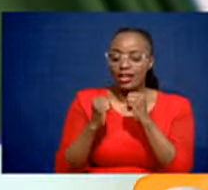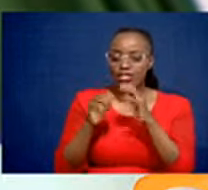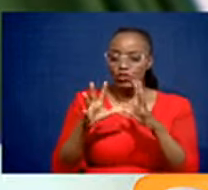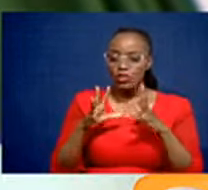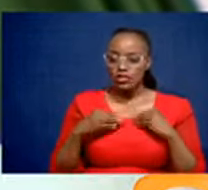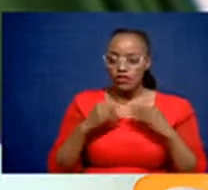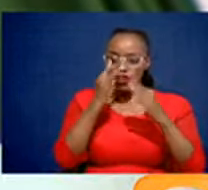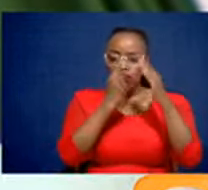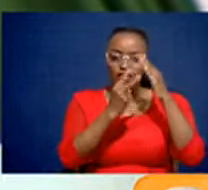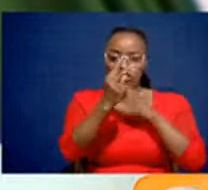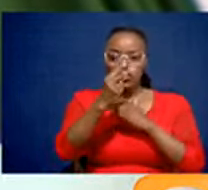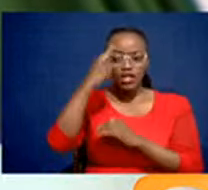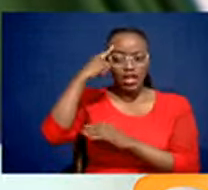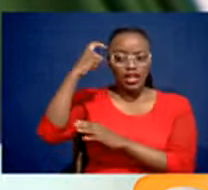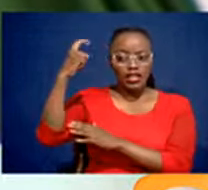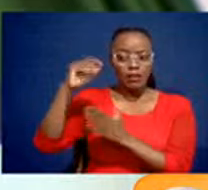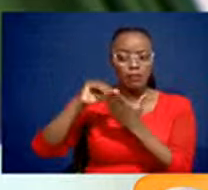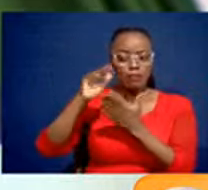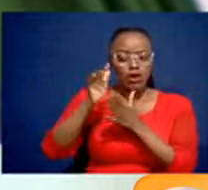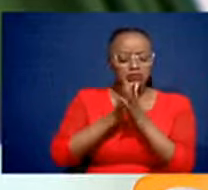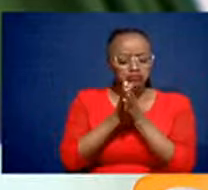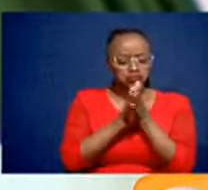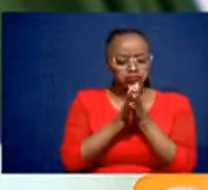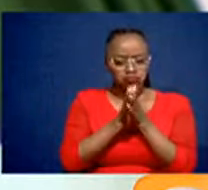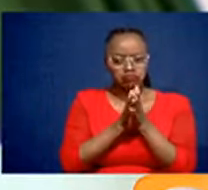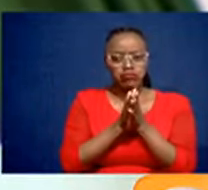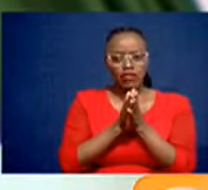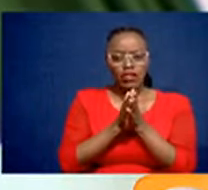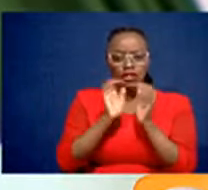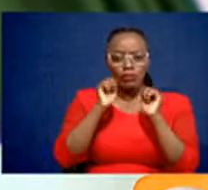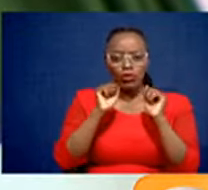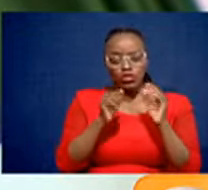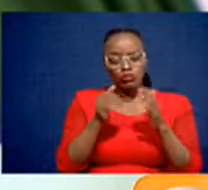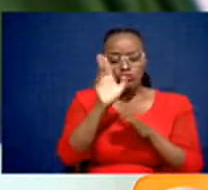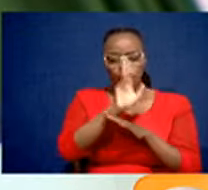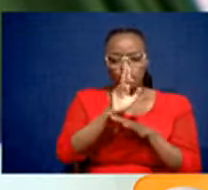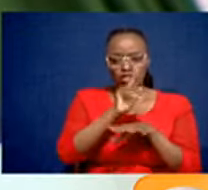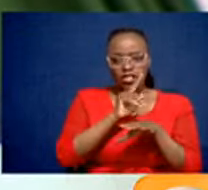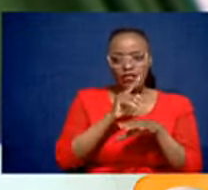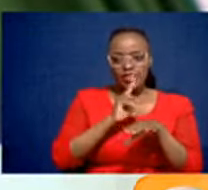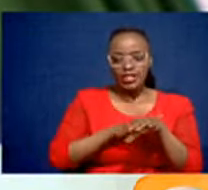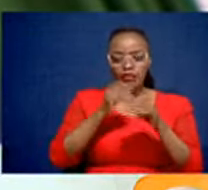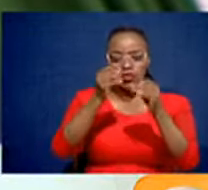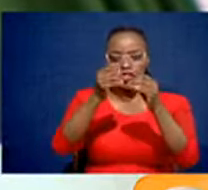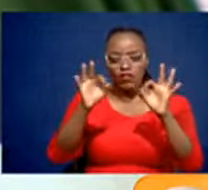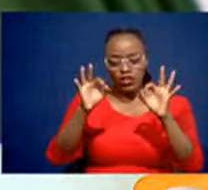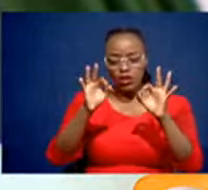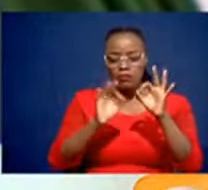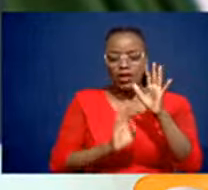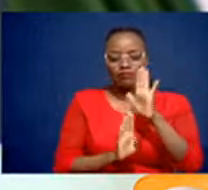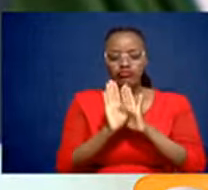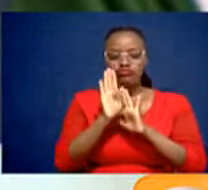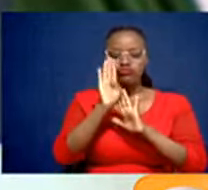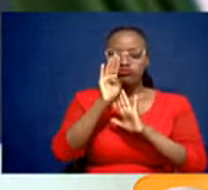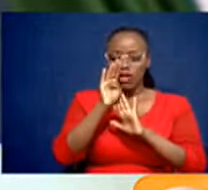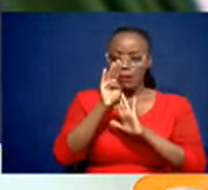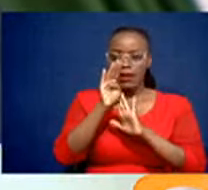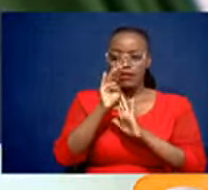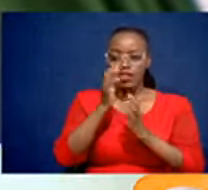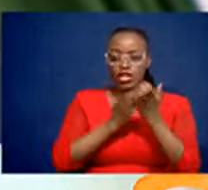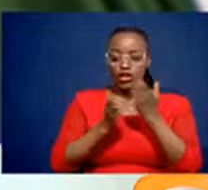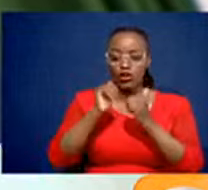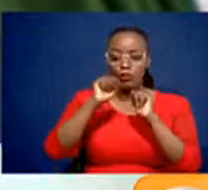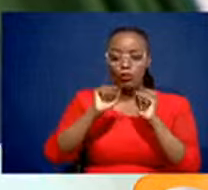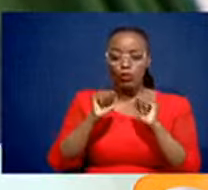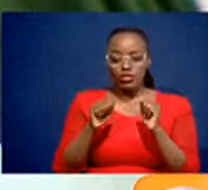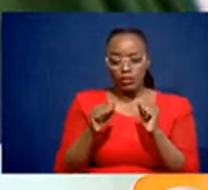border visions, and dream more ambitious dreams to take the tide of freedom up economic transformation that can